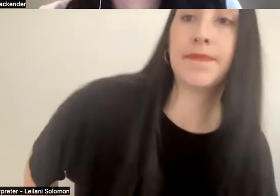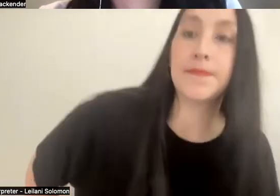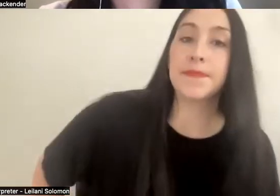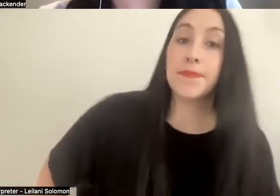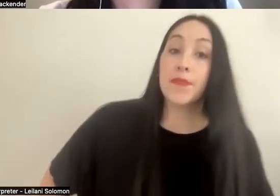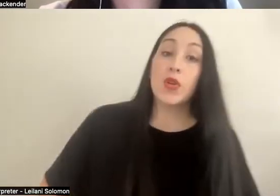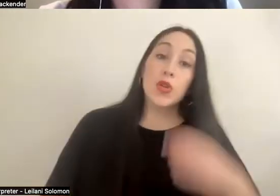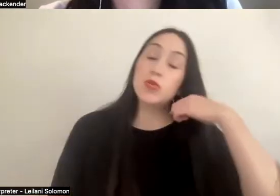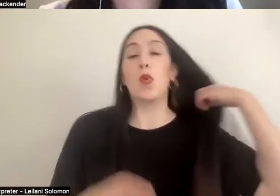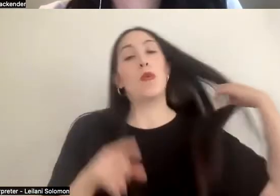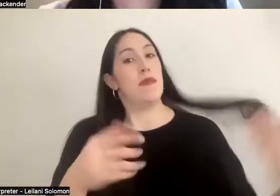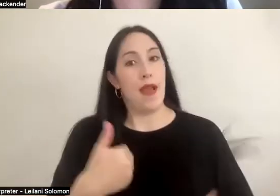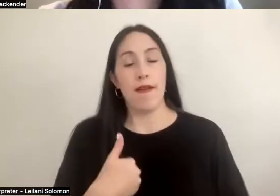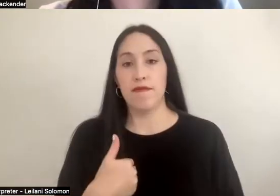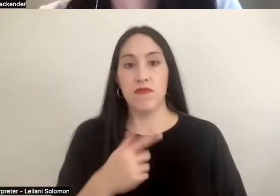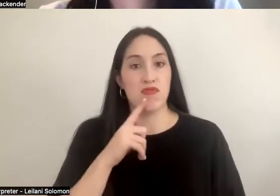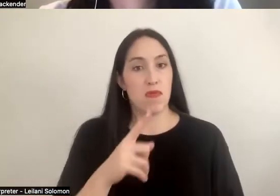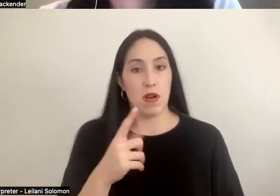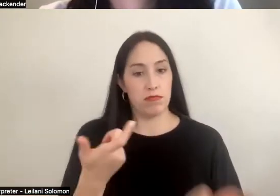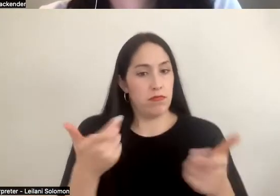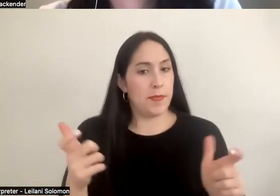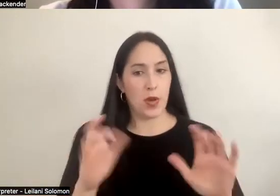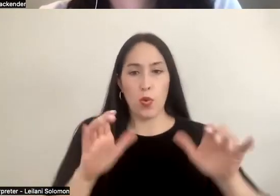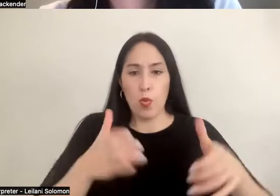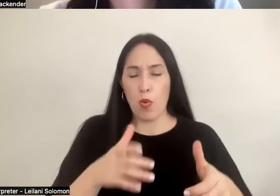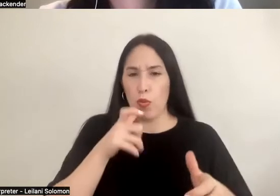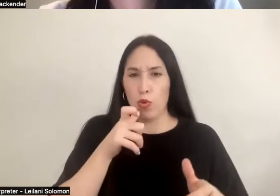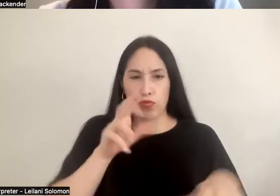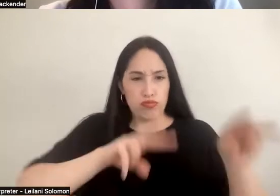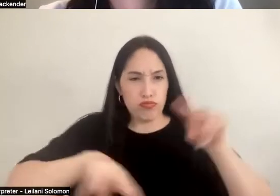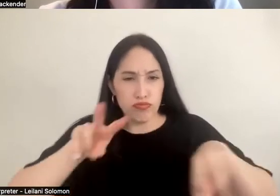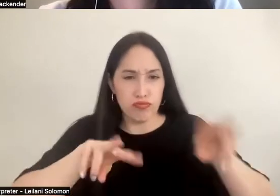robust group that is constantly looking at this.